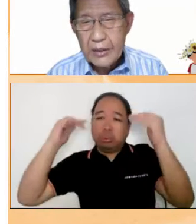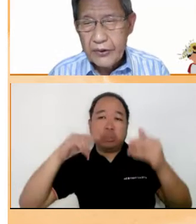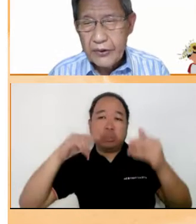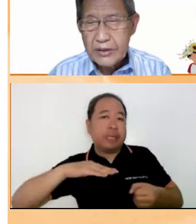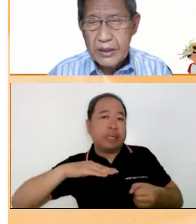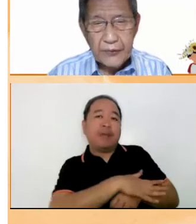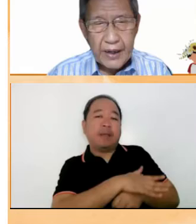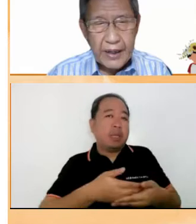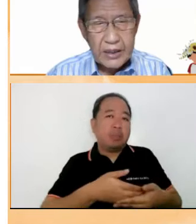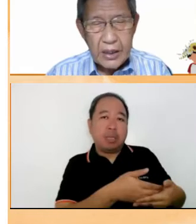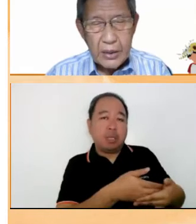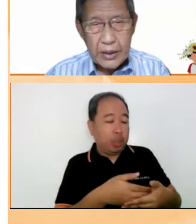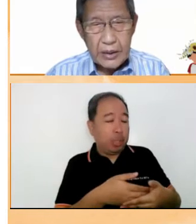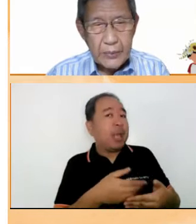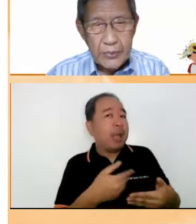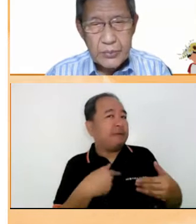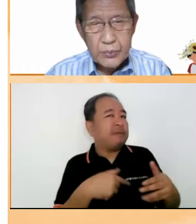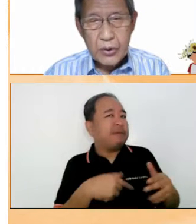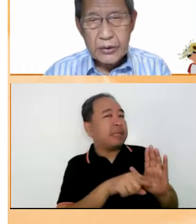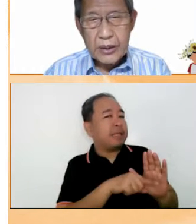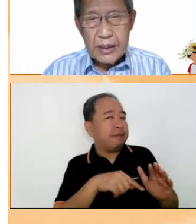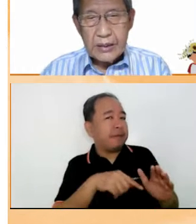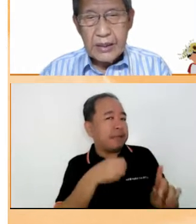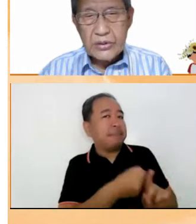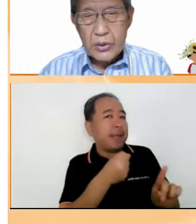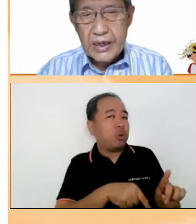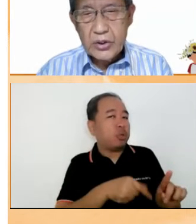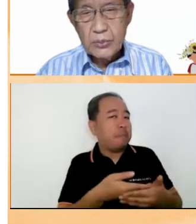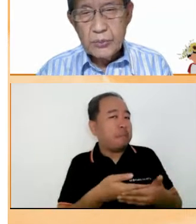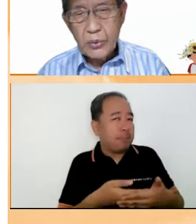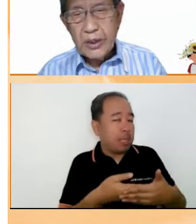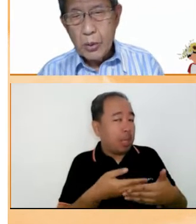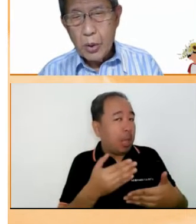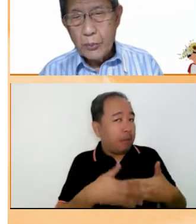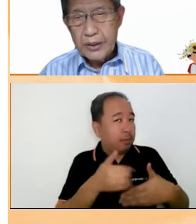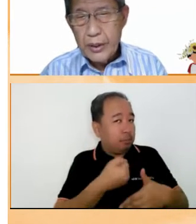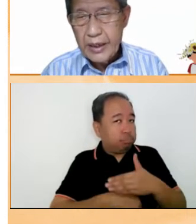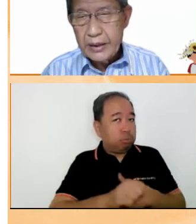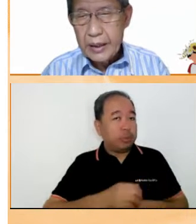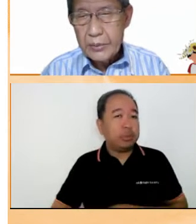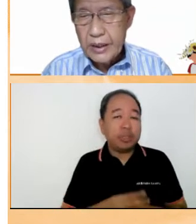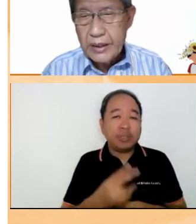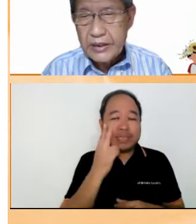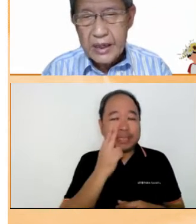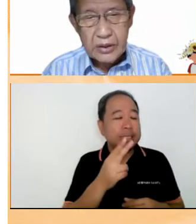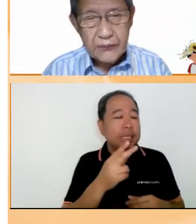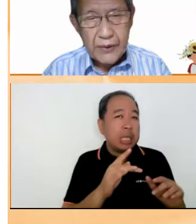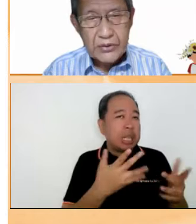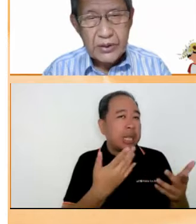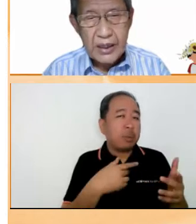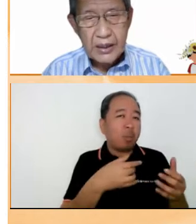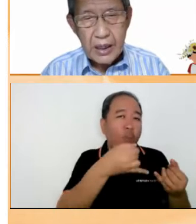some adverse effects when the baby is born. The association between low birth weight and poorer